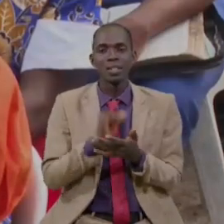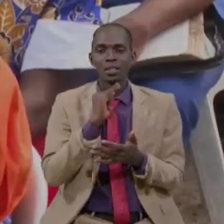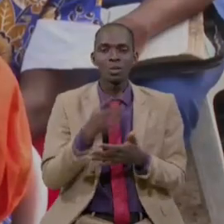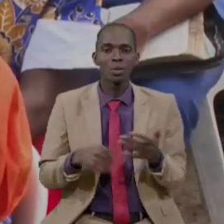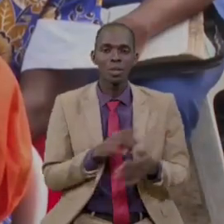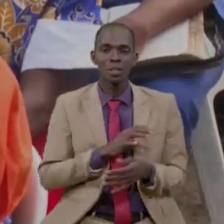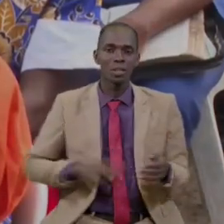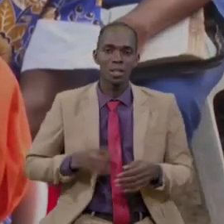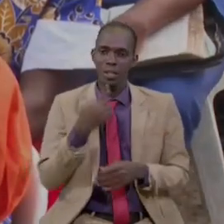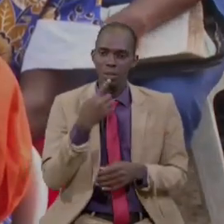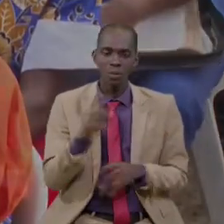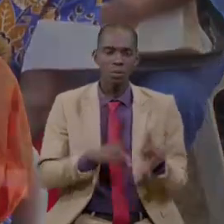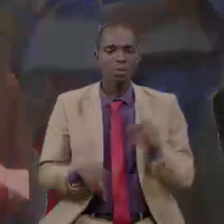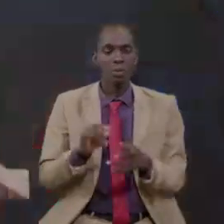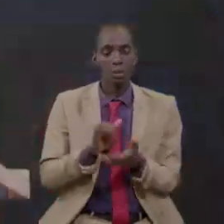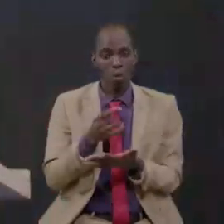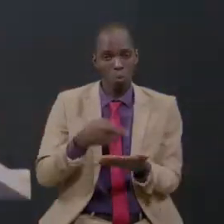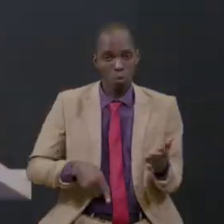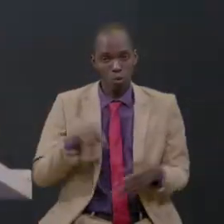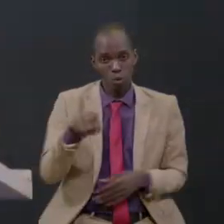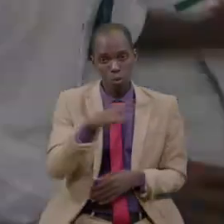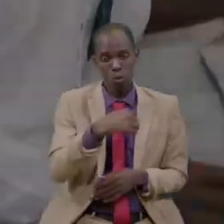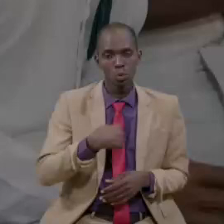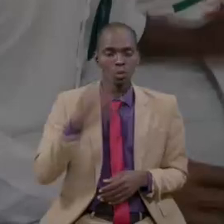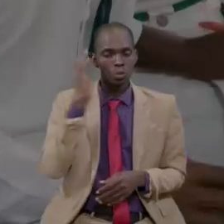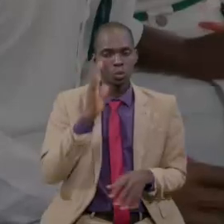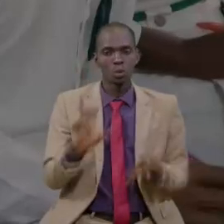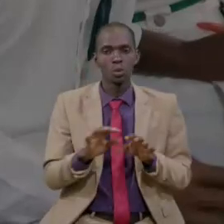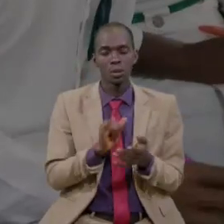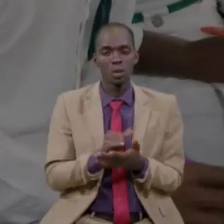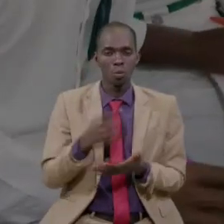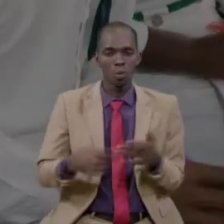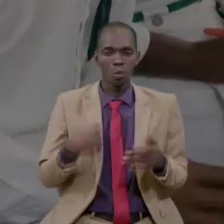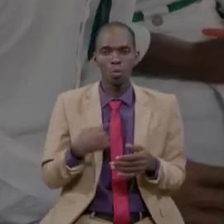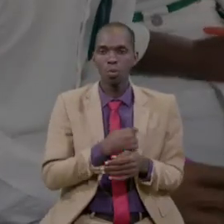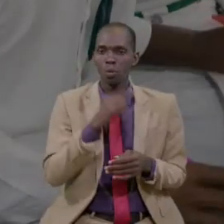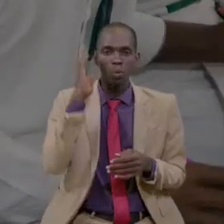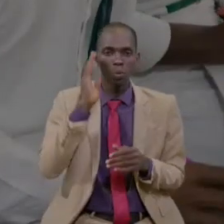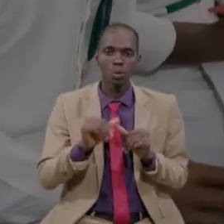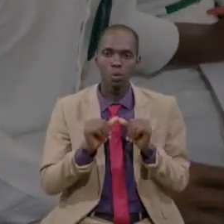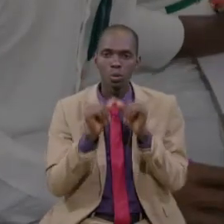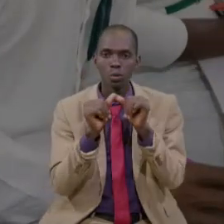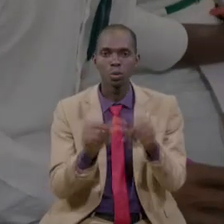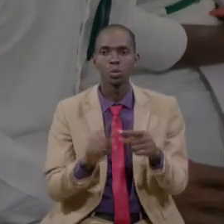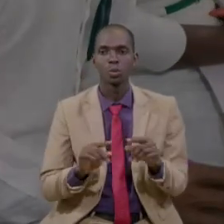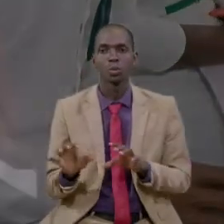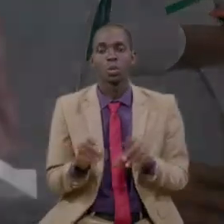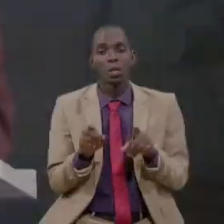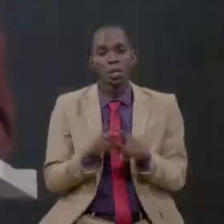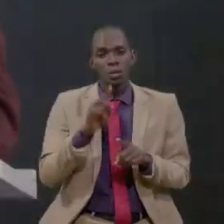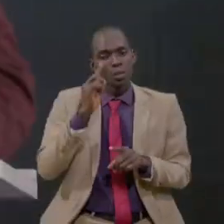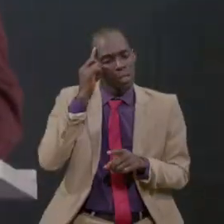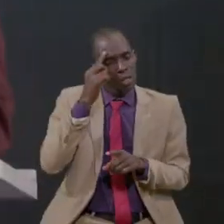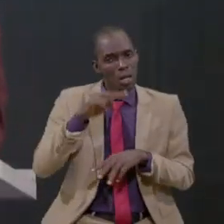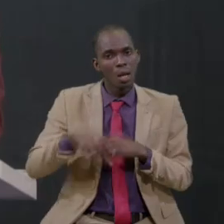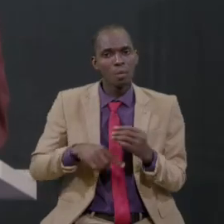do. That's what we'll keep doing. And as we think about that, already we know how to